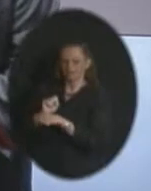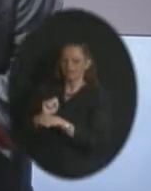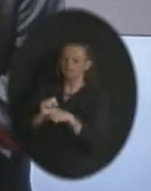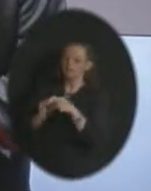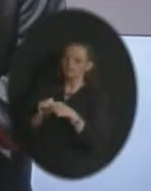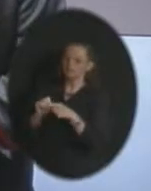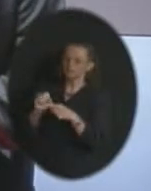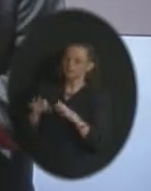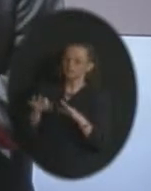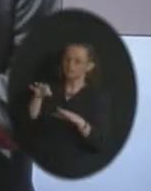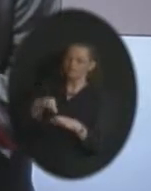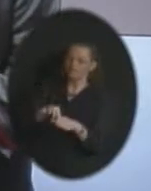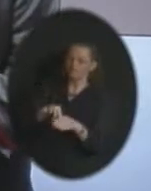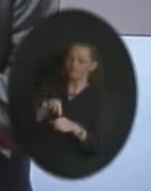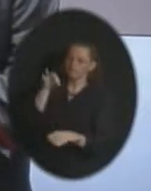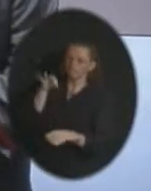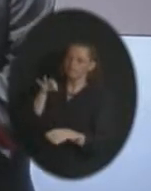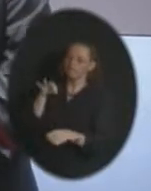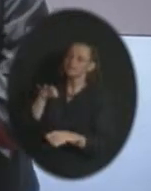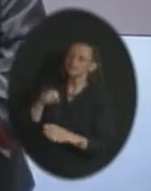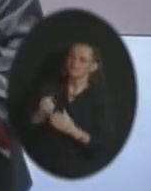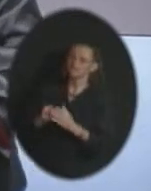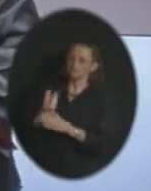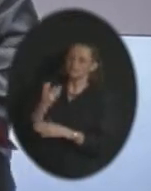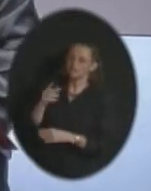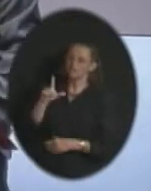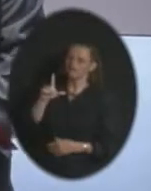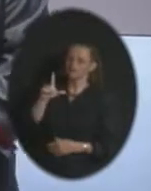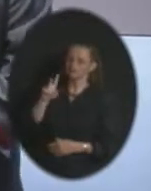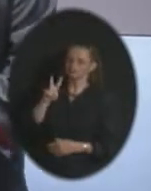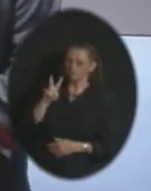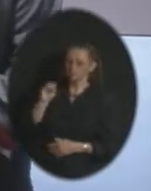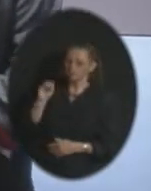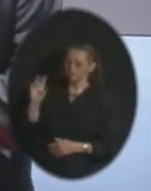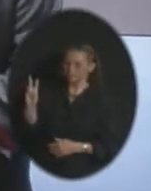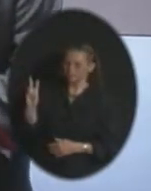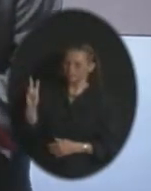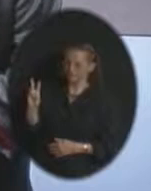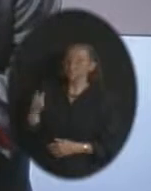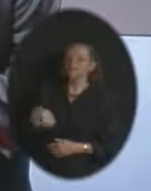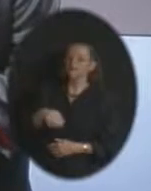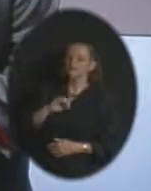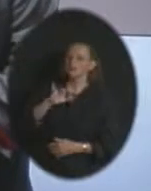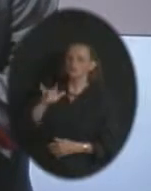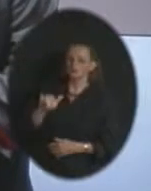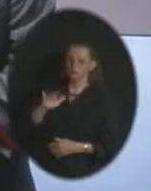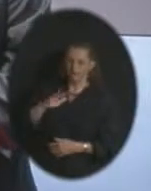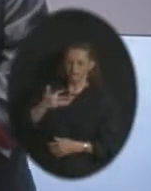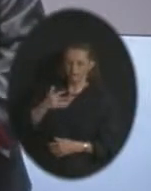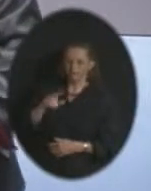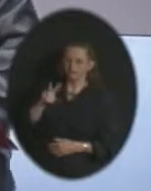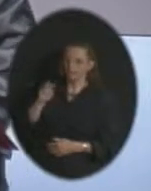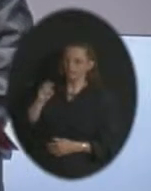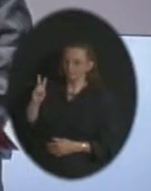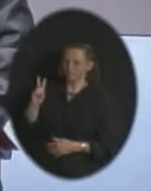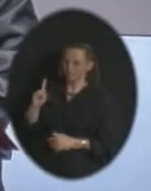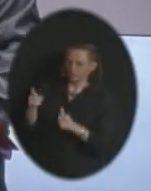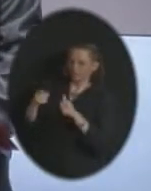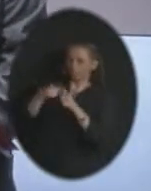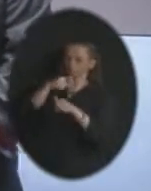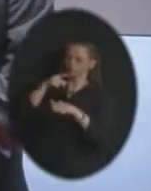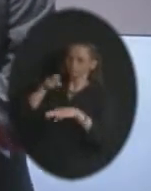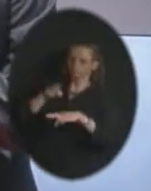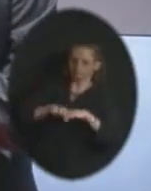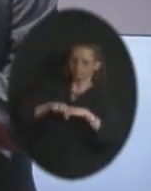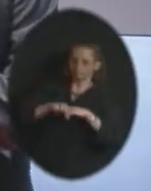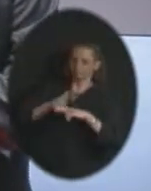in the spring of 2006 and took her seat for the first board meeting on July 5th, 2006. Tonight is her